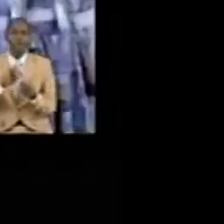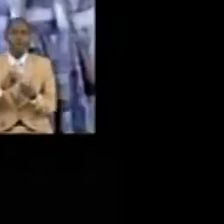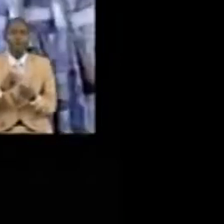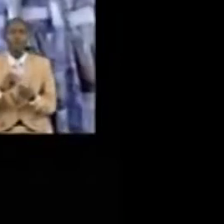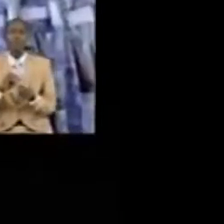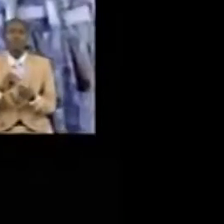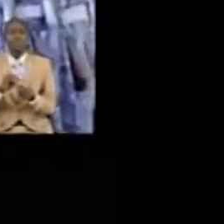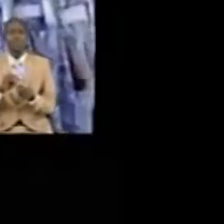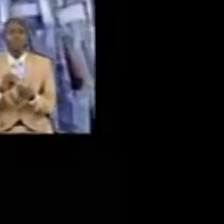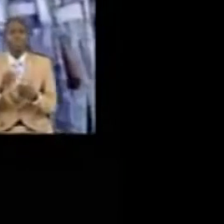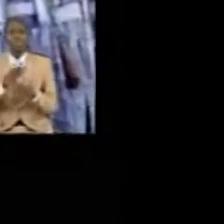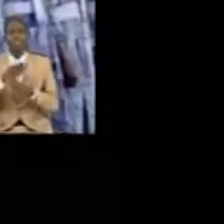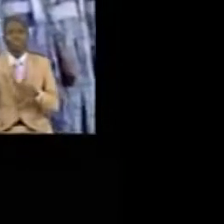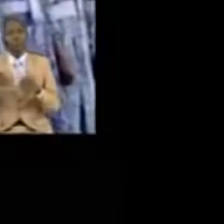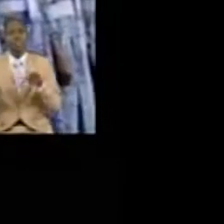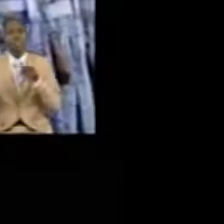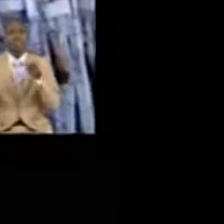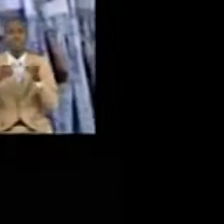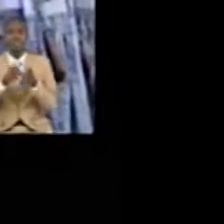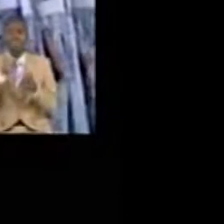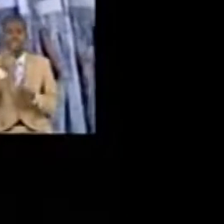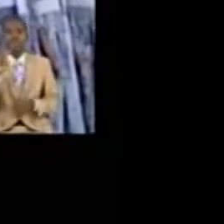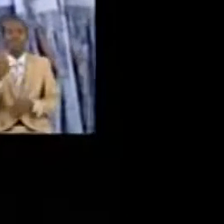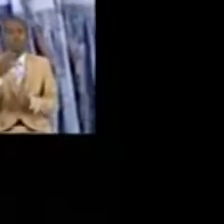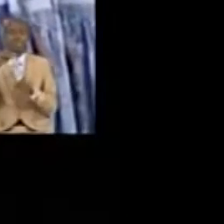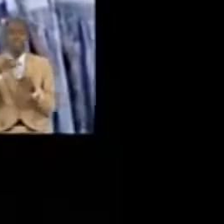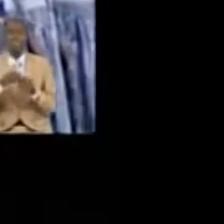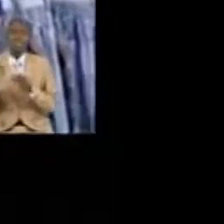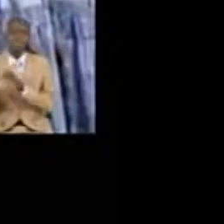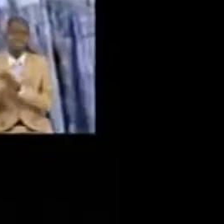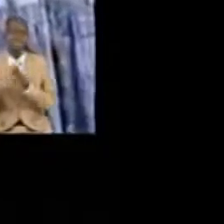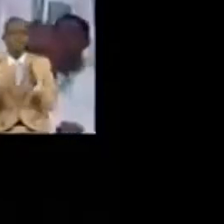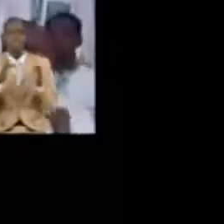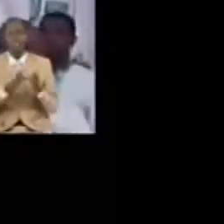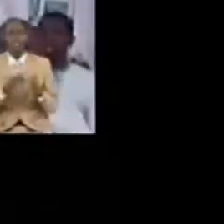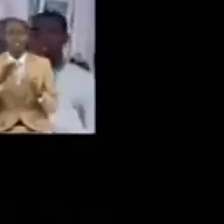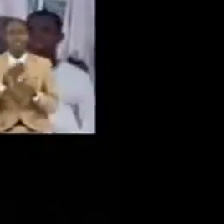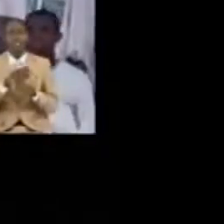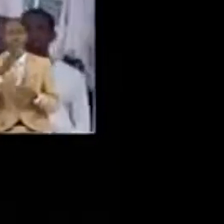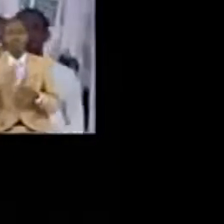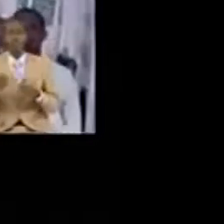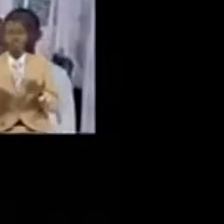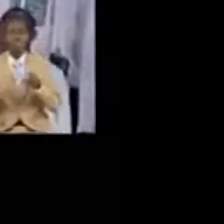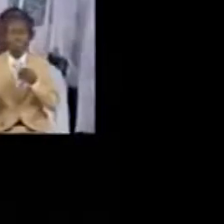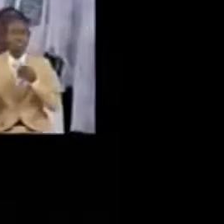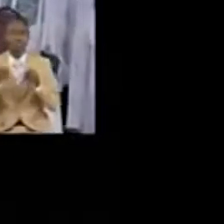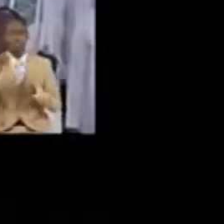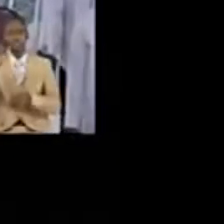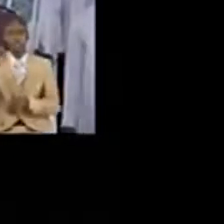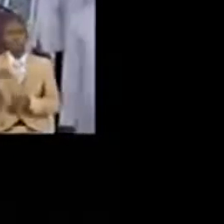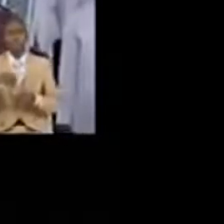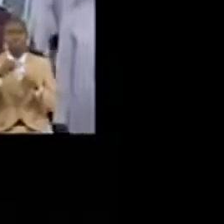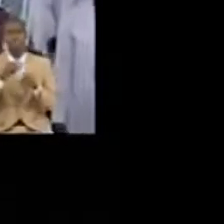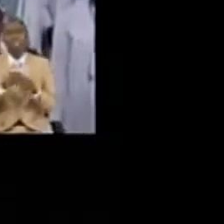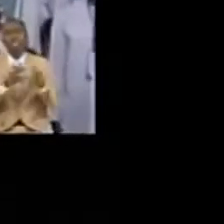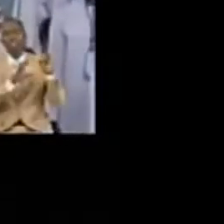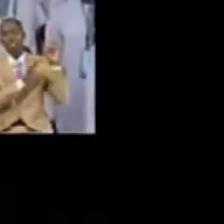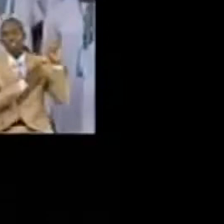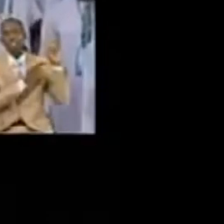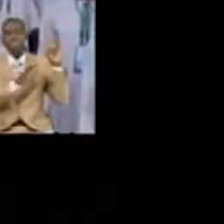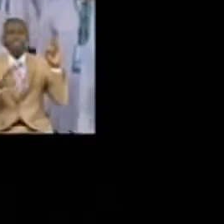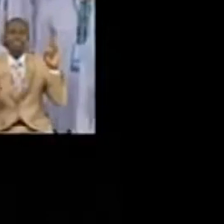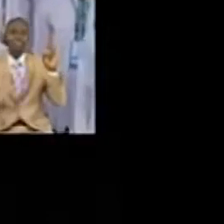forevermore. Complete dominion is only in Jesus. Complete dominion, yes,